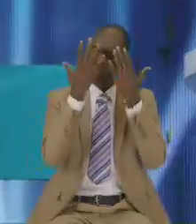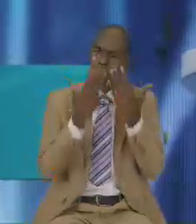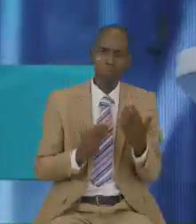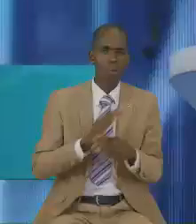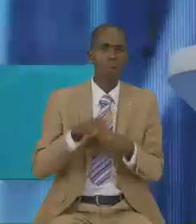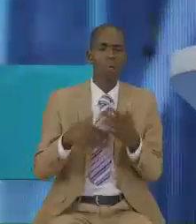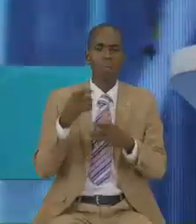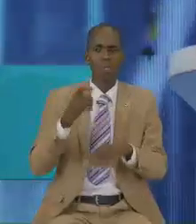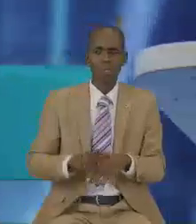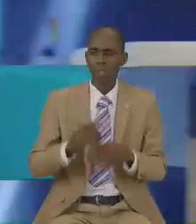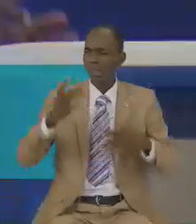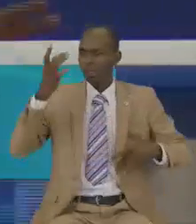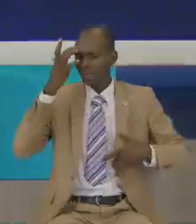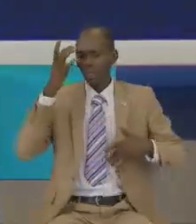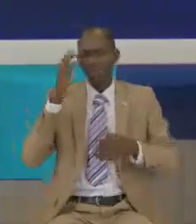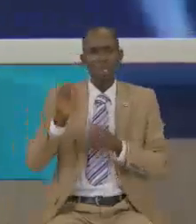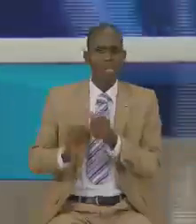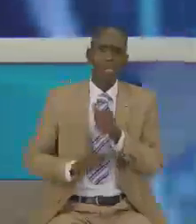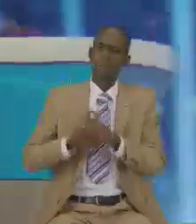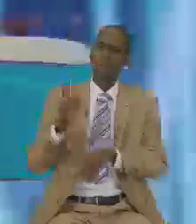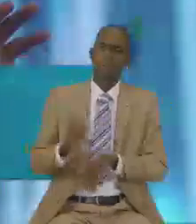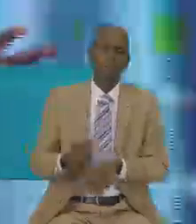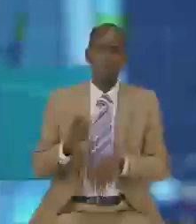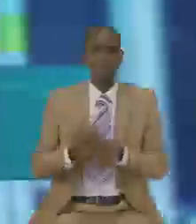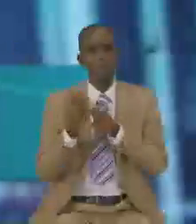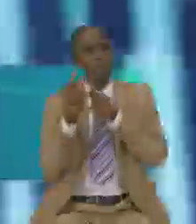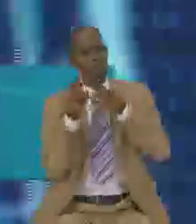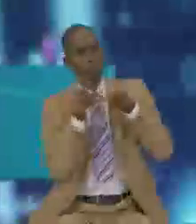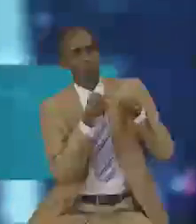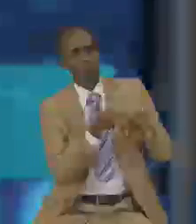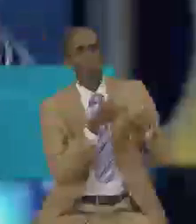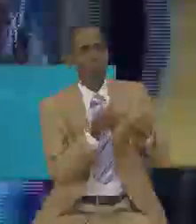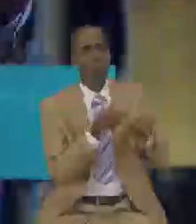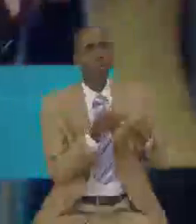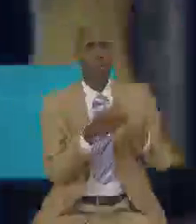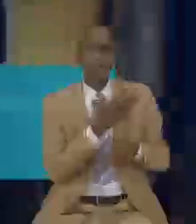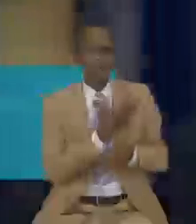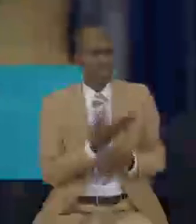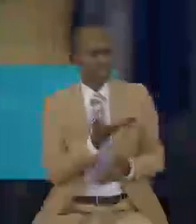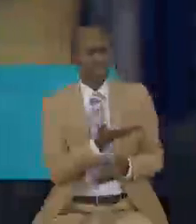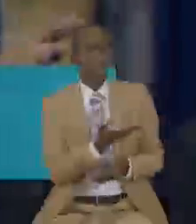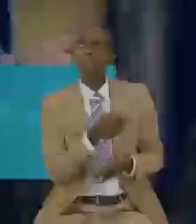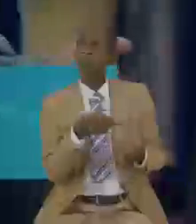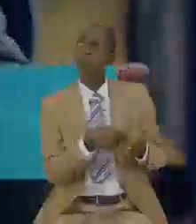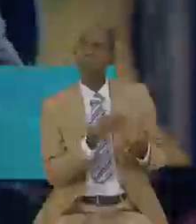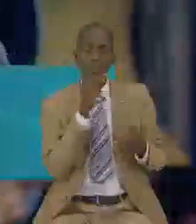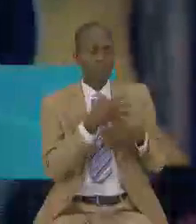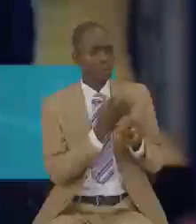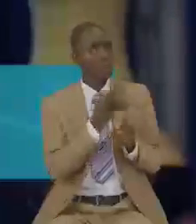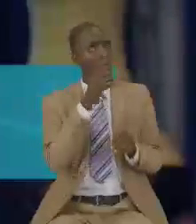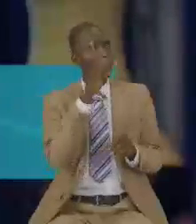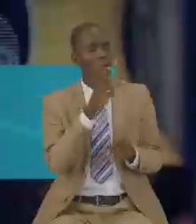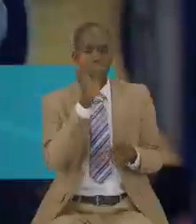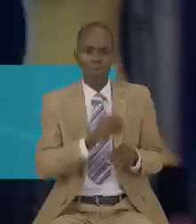time. Sickness all the time. And the Lord says, a creature of God should not be suffering